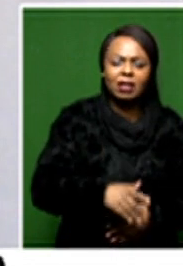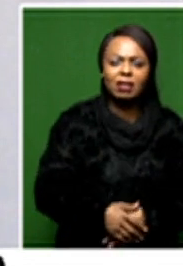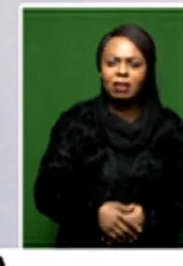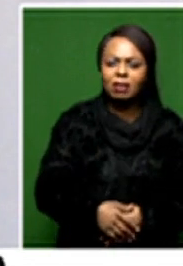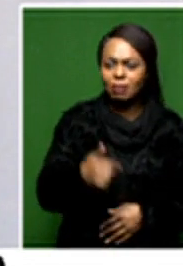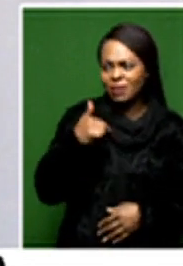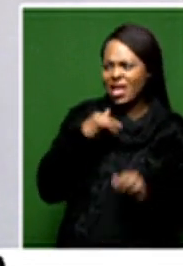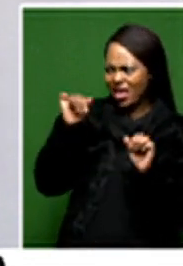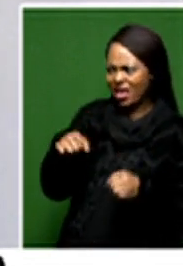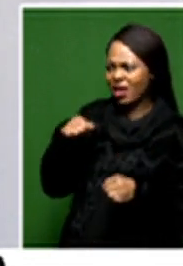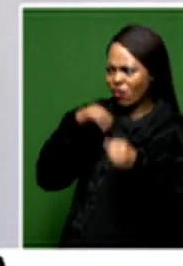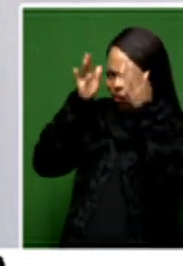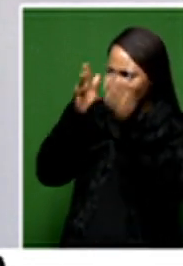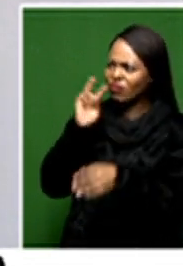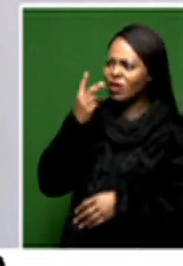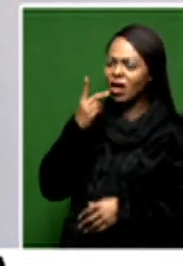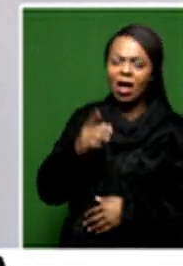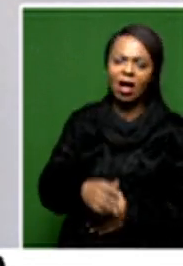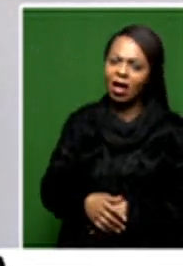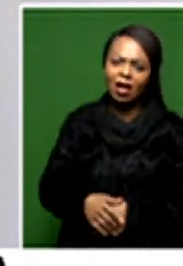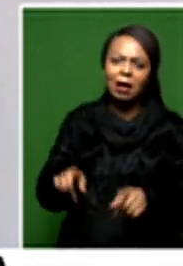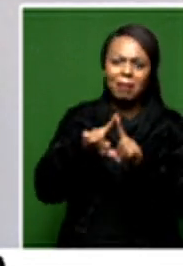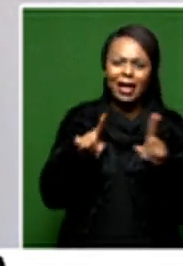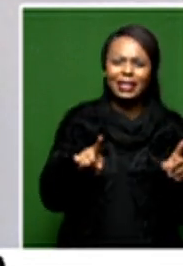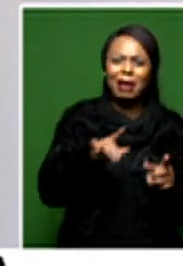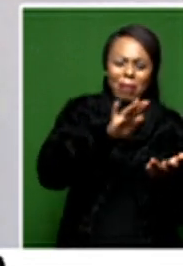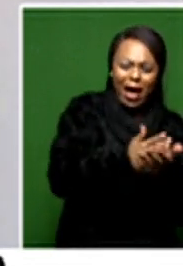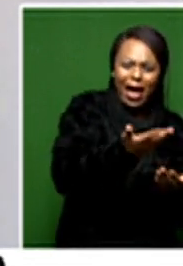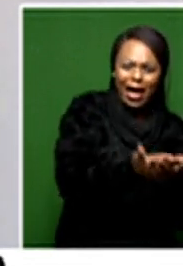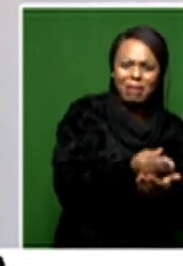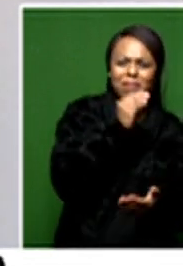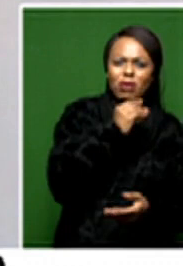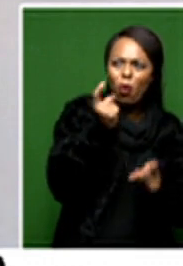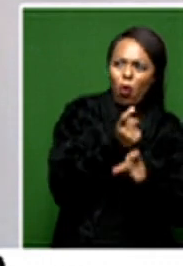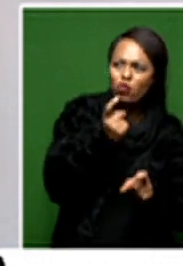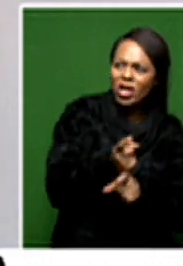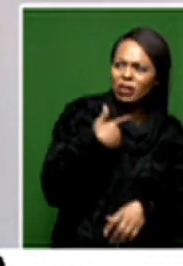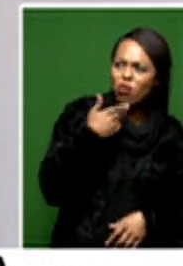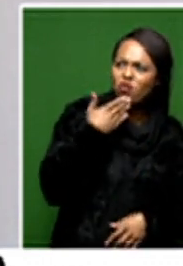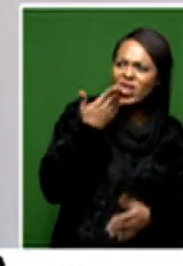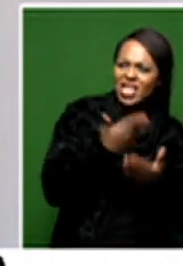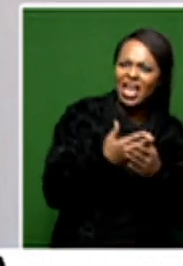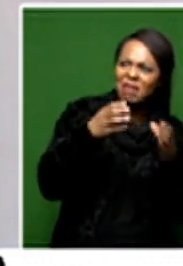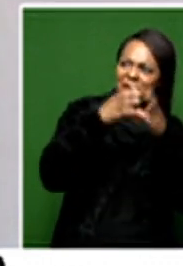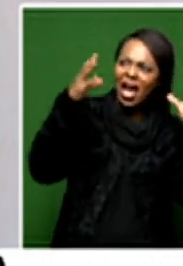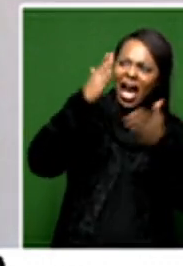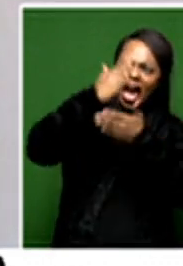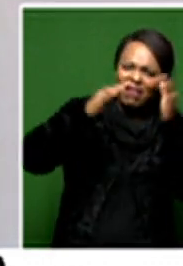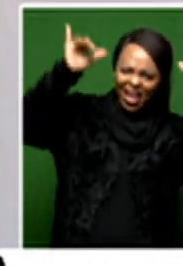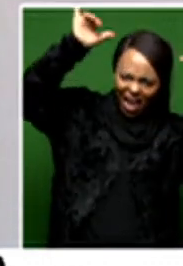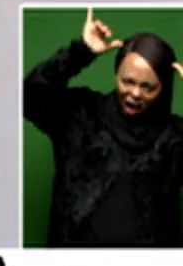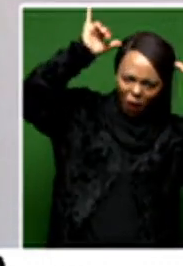not a vegetarian, but that doesn't mean that every single braai needs to be a competition of who can eat the biggest half a cow on the